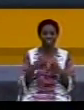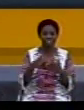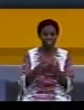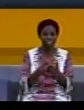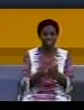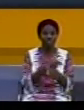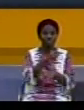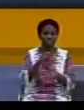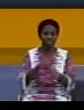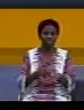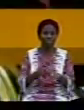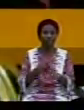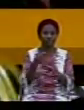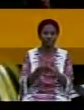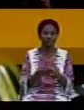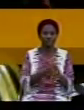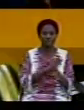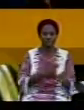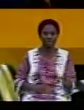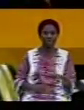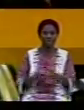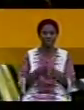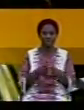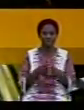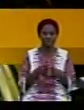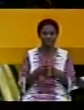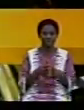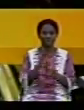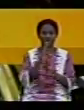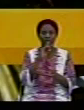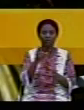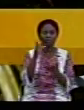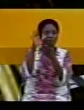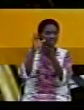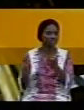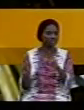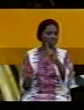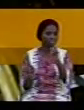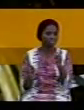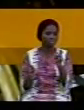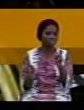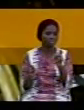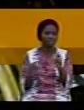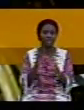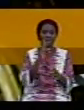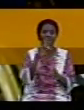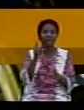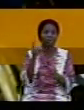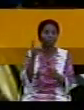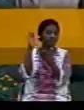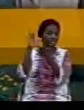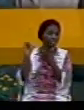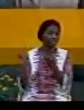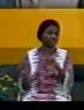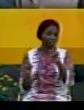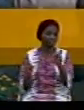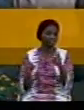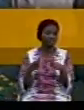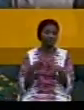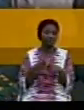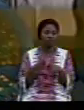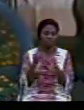nature from Christ. Are you expecting? I said, are you expecting? It